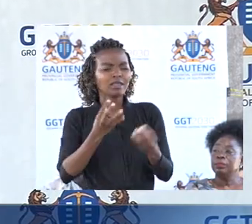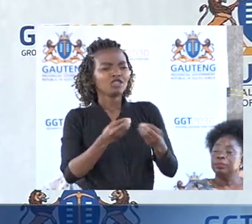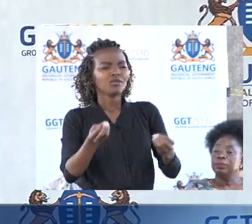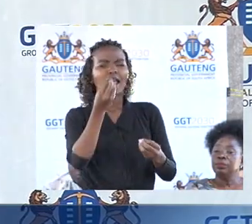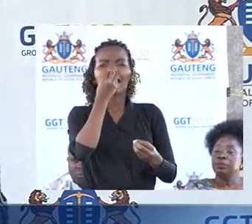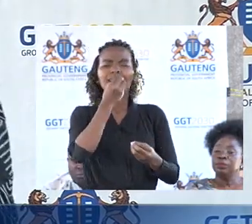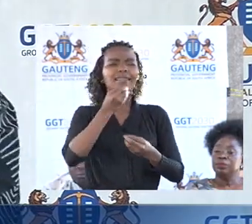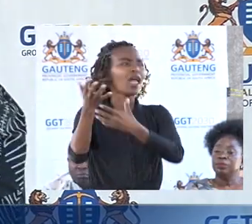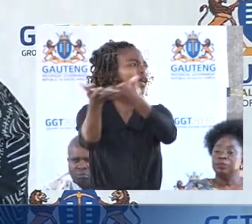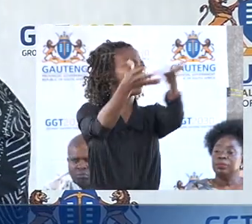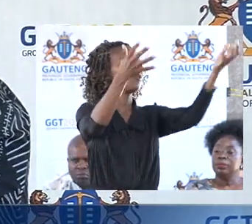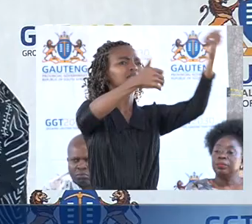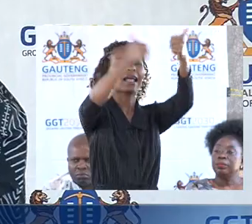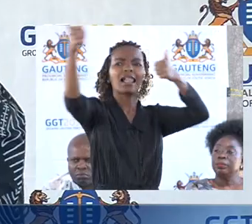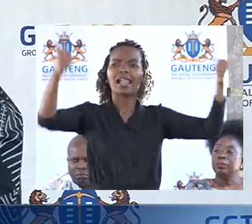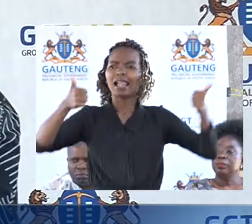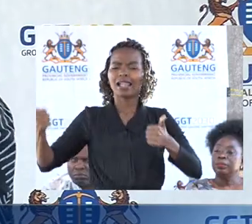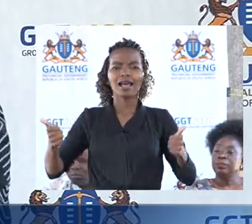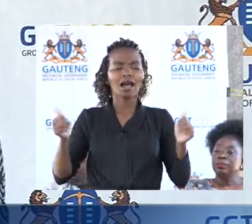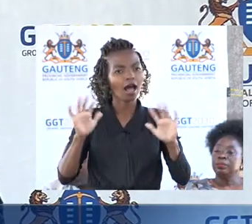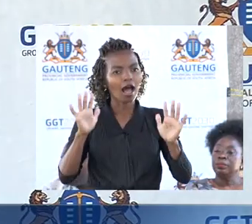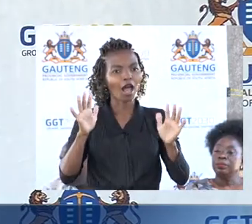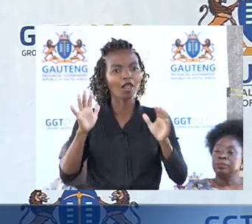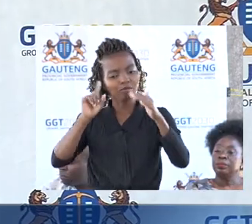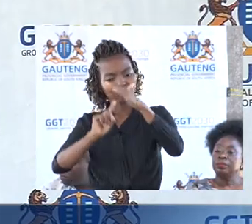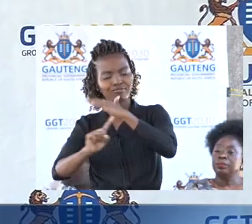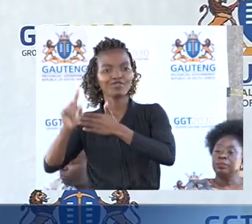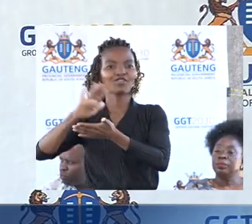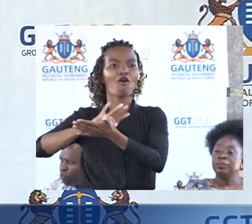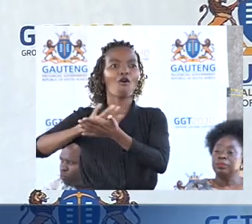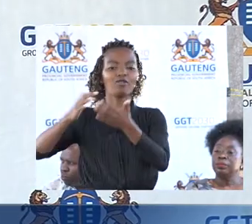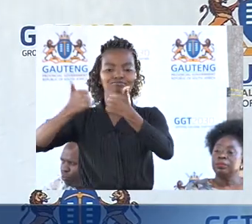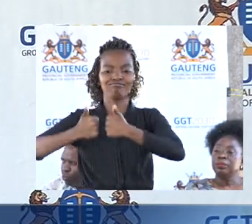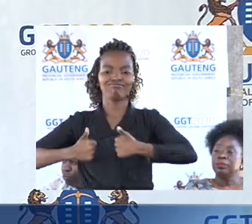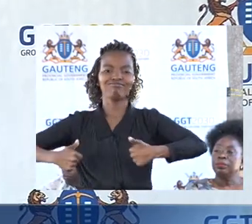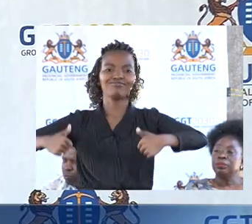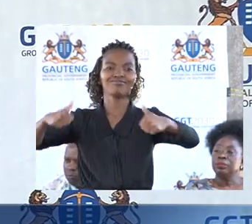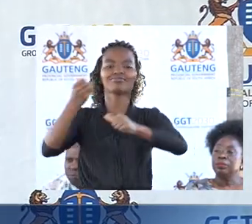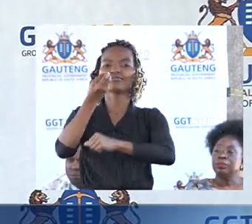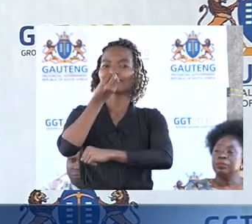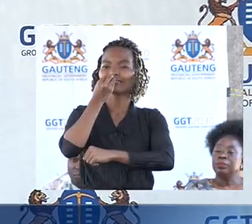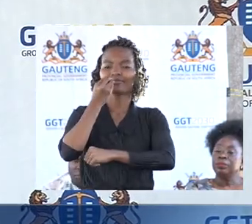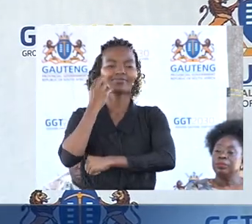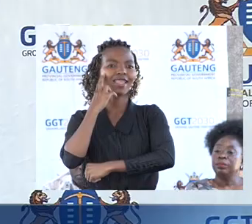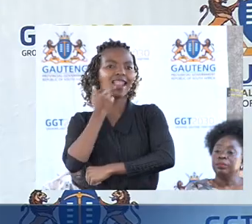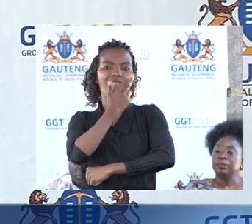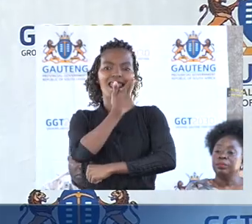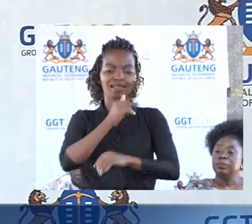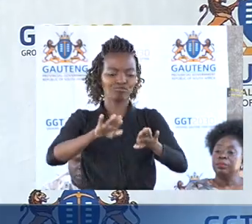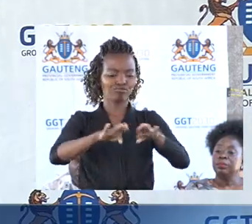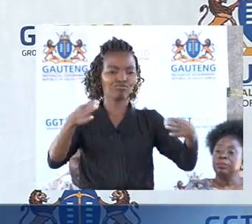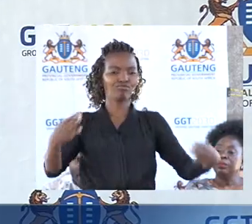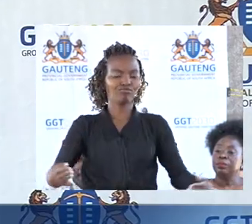over here. They must eat inside that wall and have their meal nicely decked